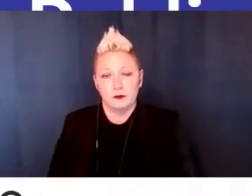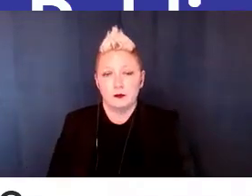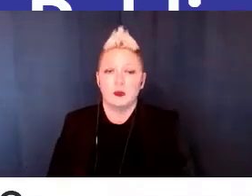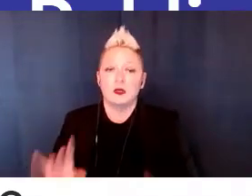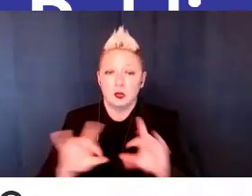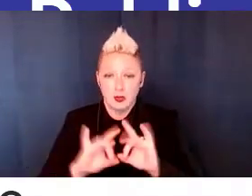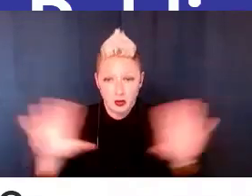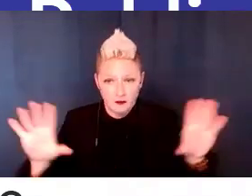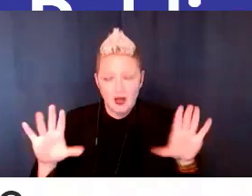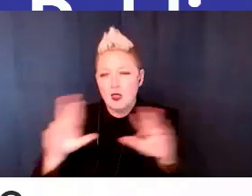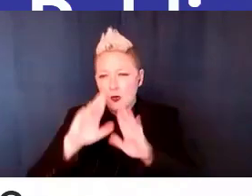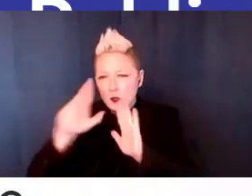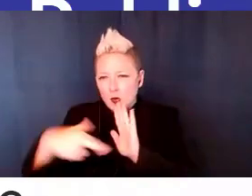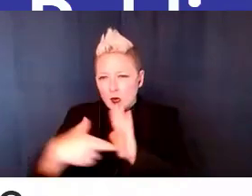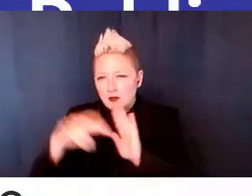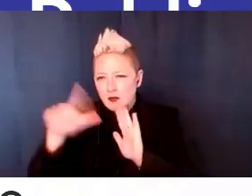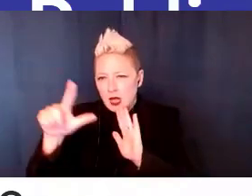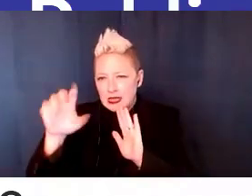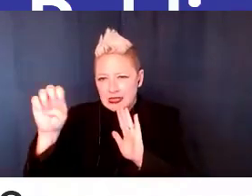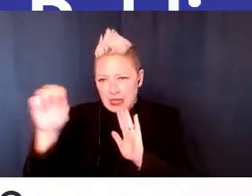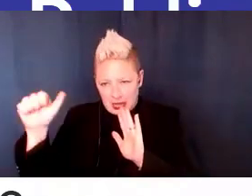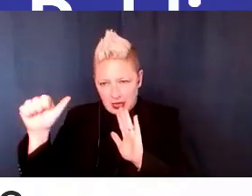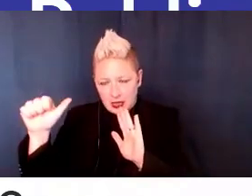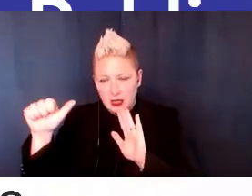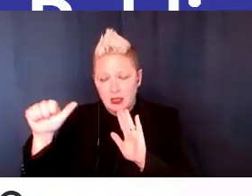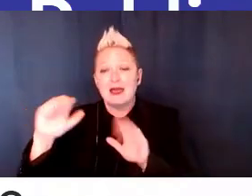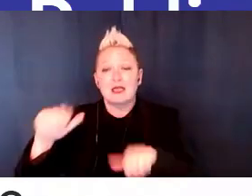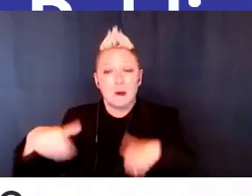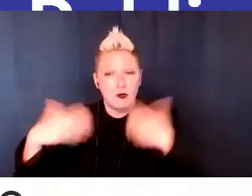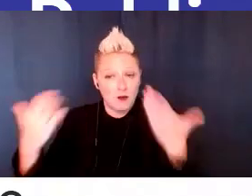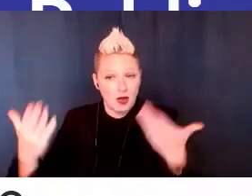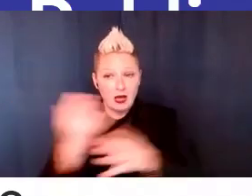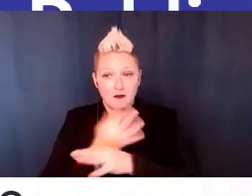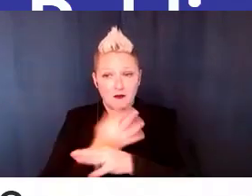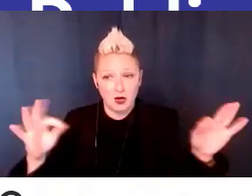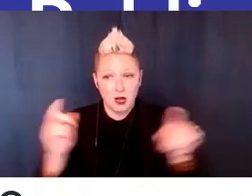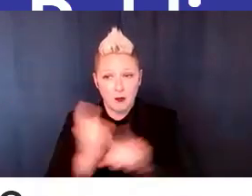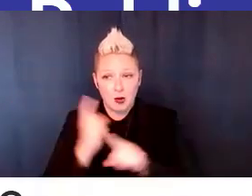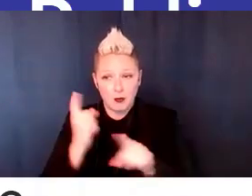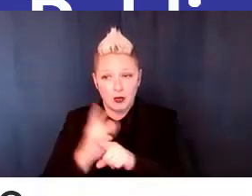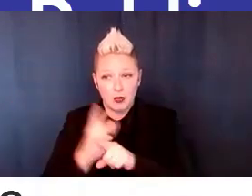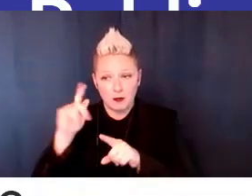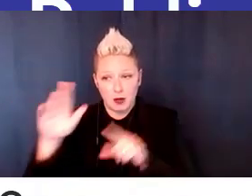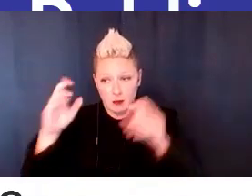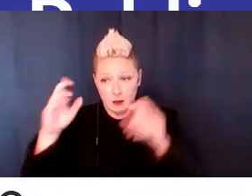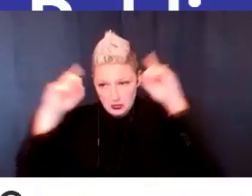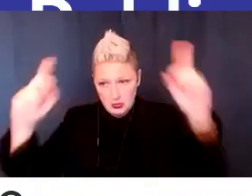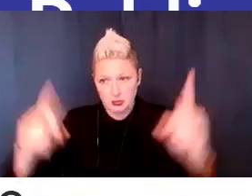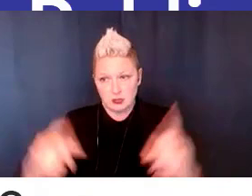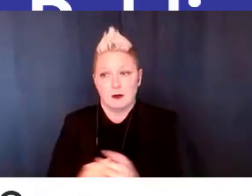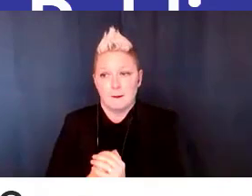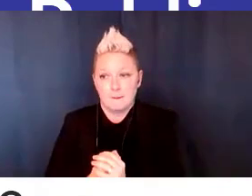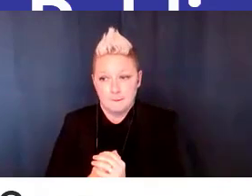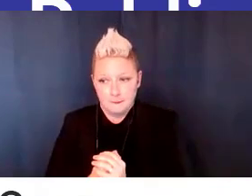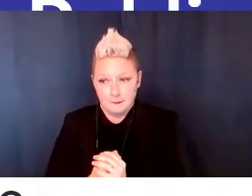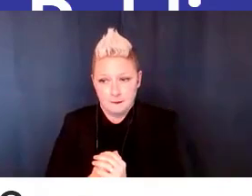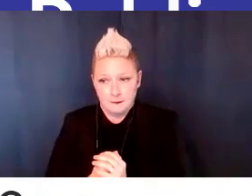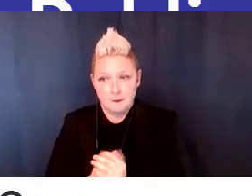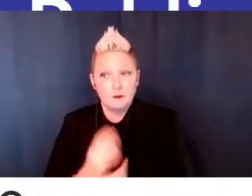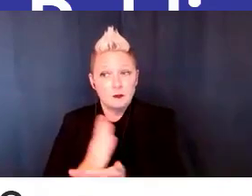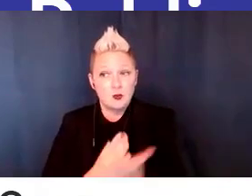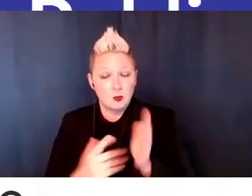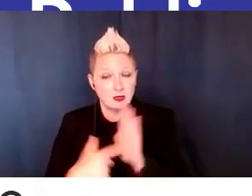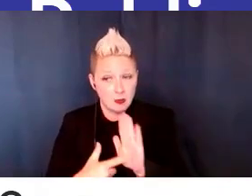LEAs as they provide students with a free, appropriate public education. Some examples include, that are on this slide,